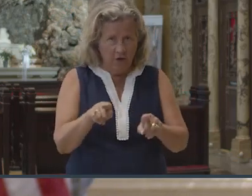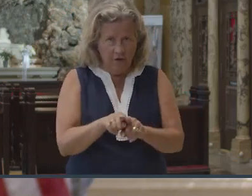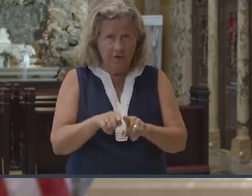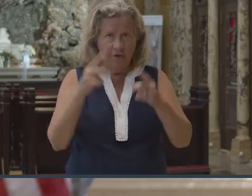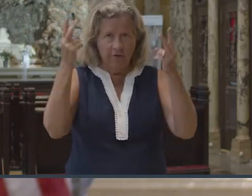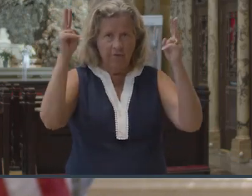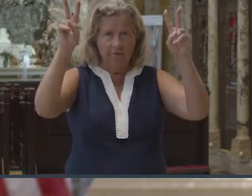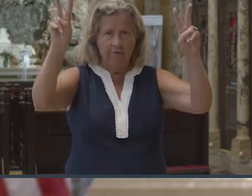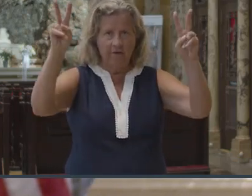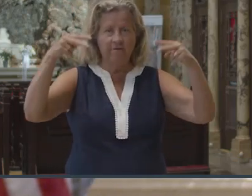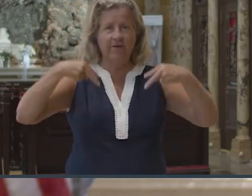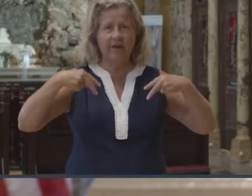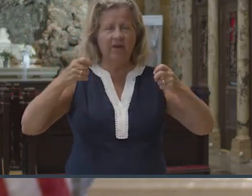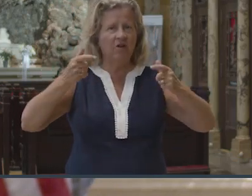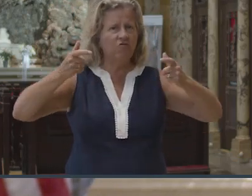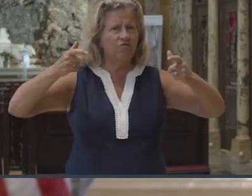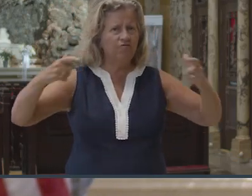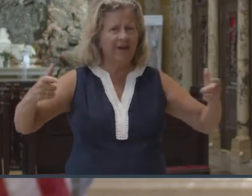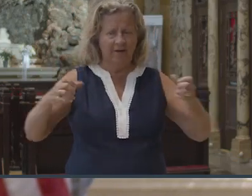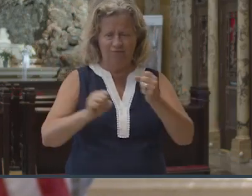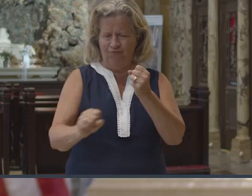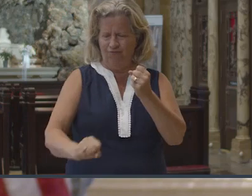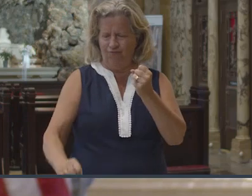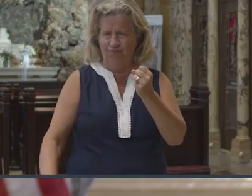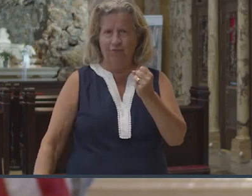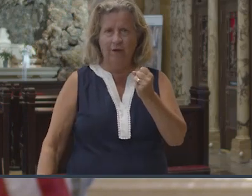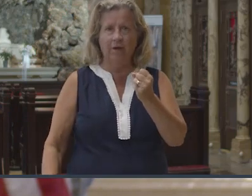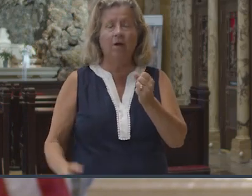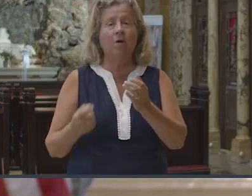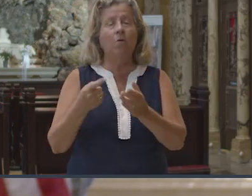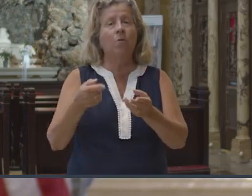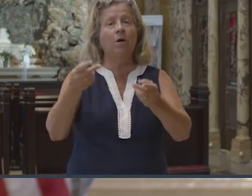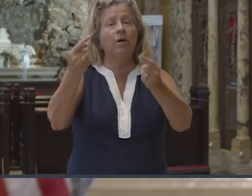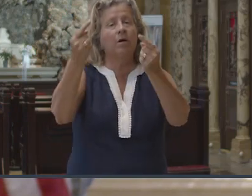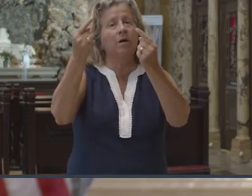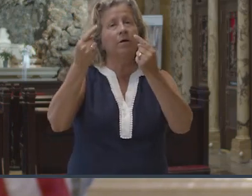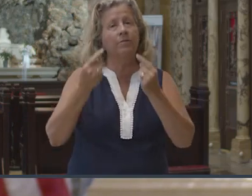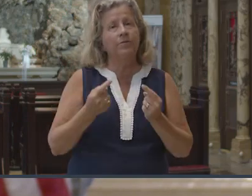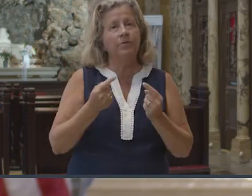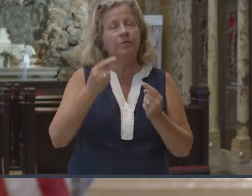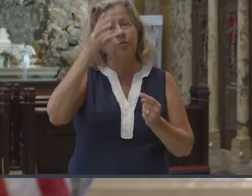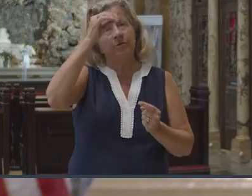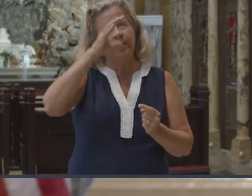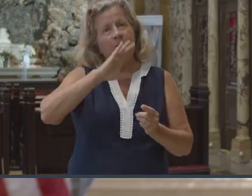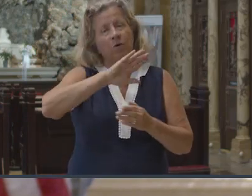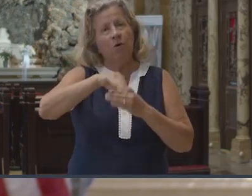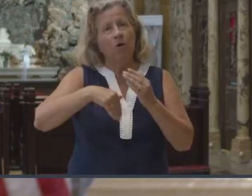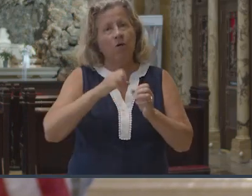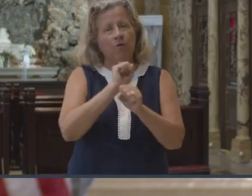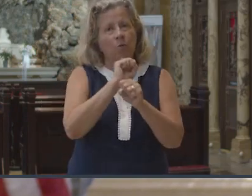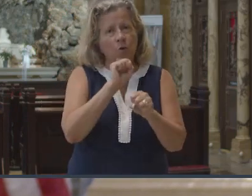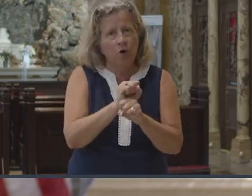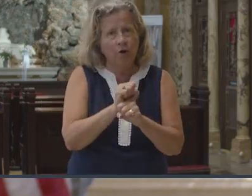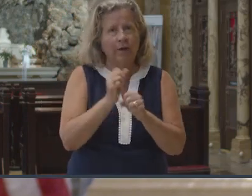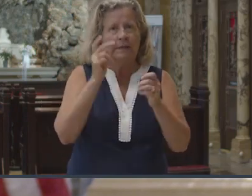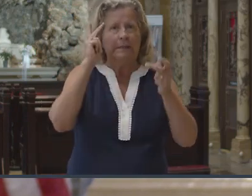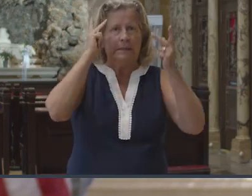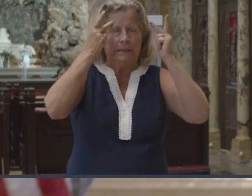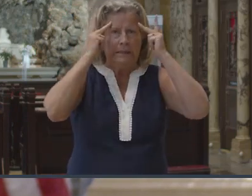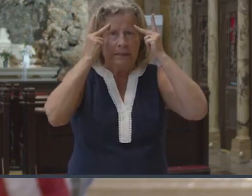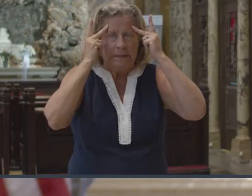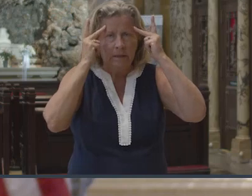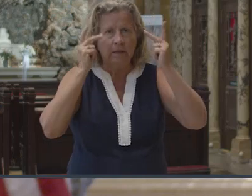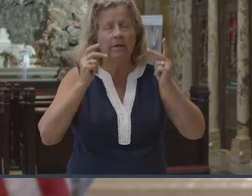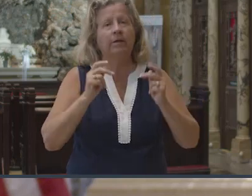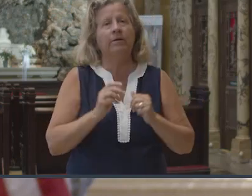misfortune. For what profit comes to a man from all the toil and anxiety of heart with which he has labored under